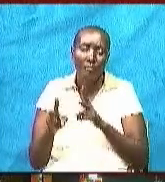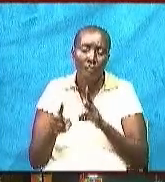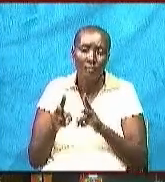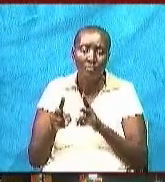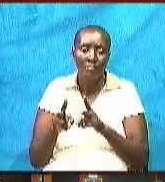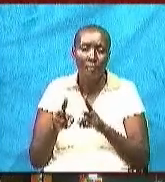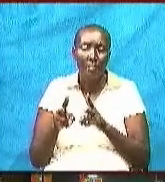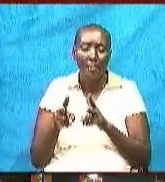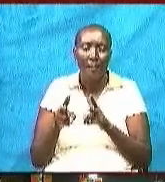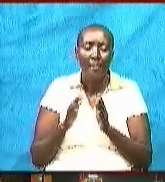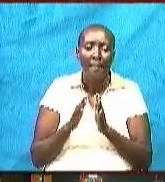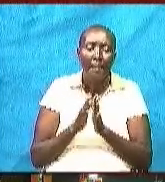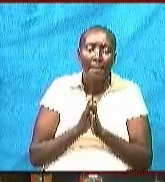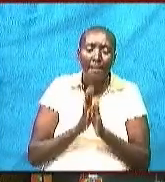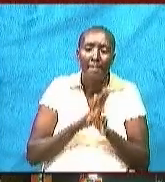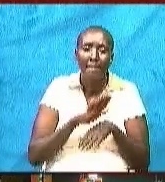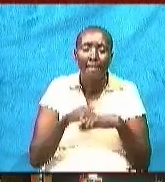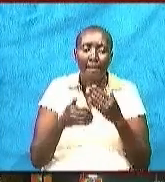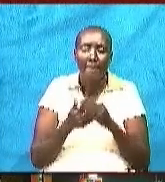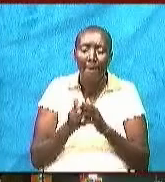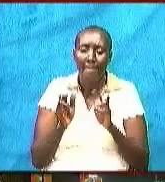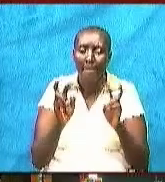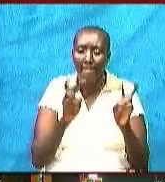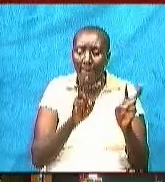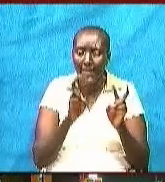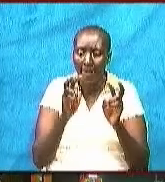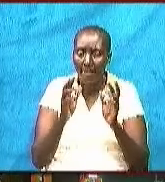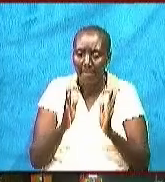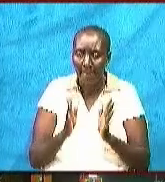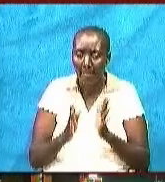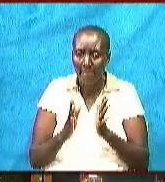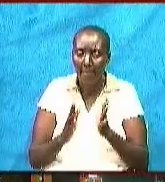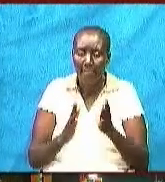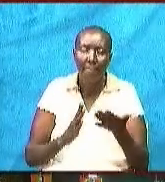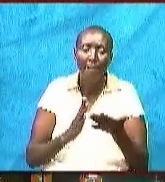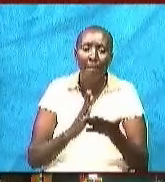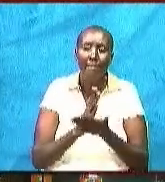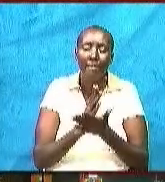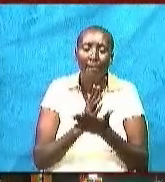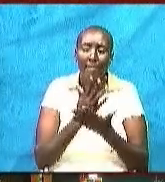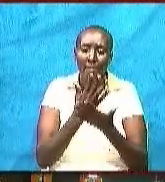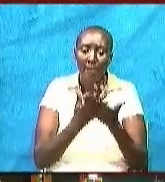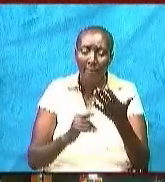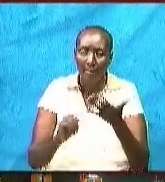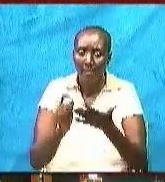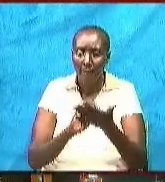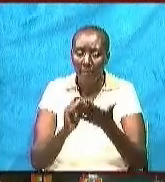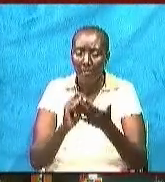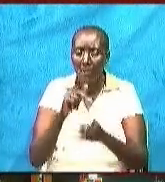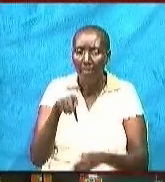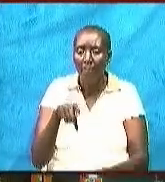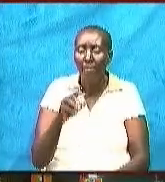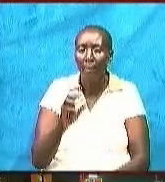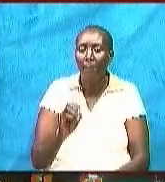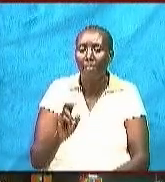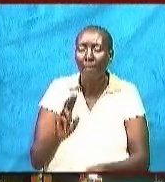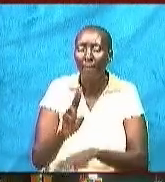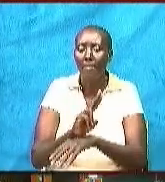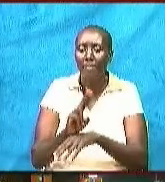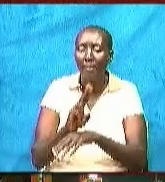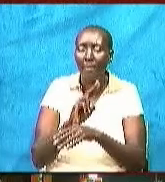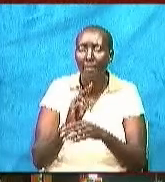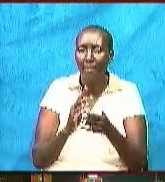August 2022, and all the supervisor authorization forms signed by presiding officers used to